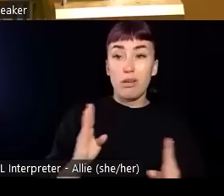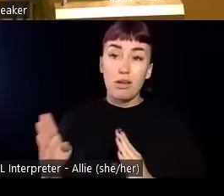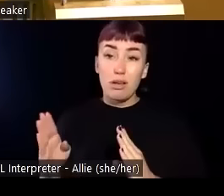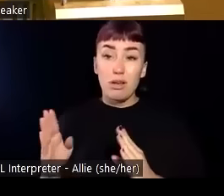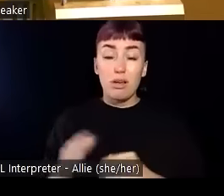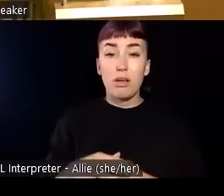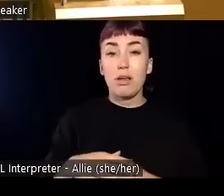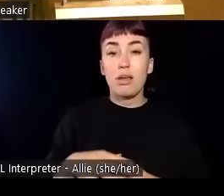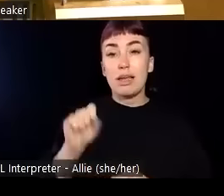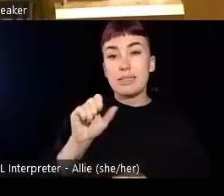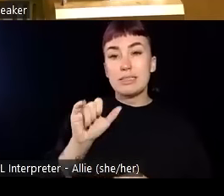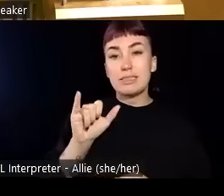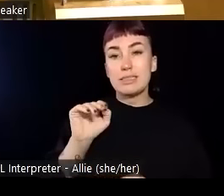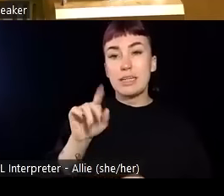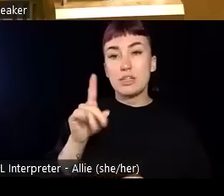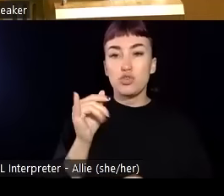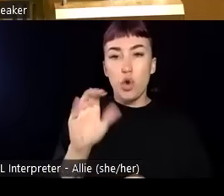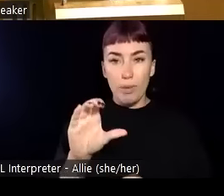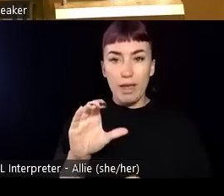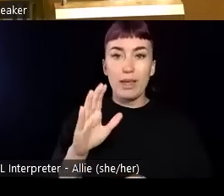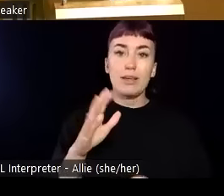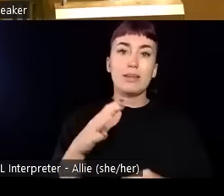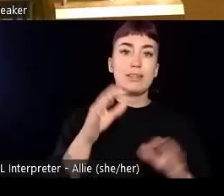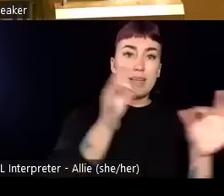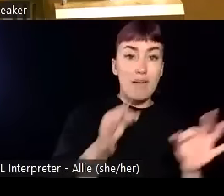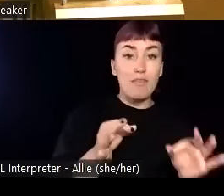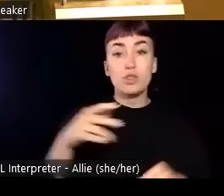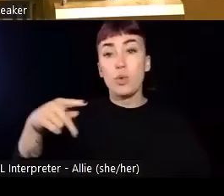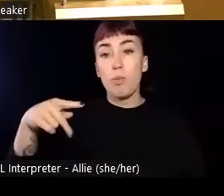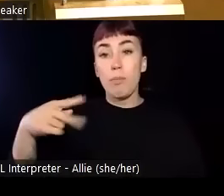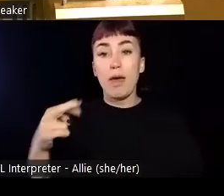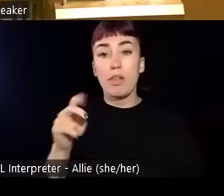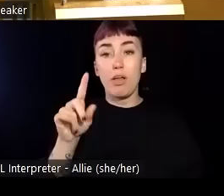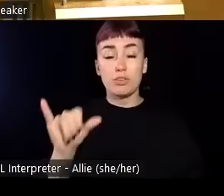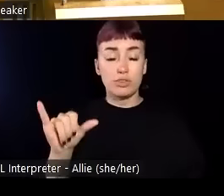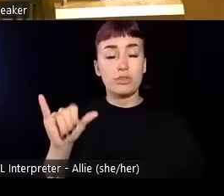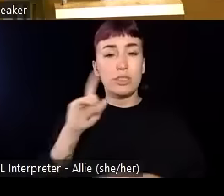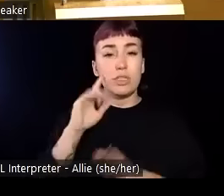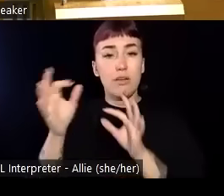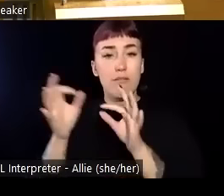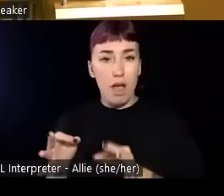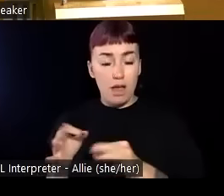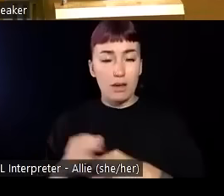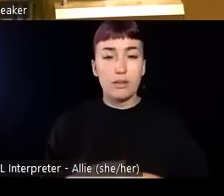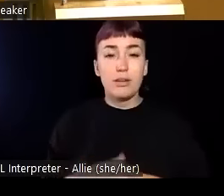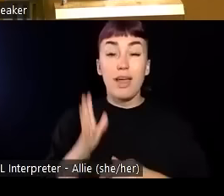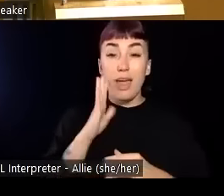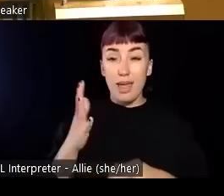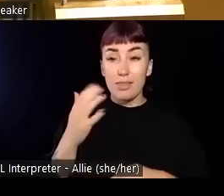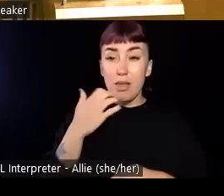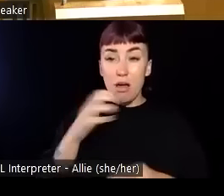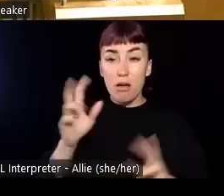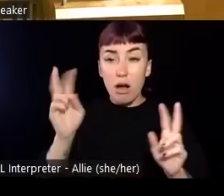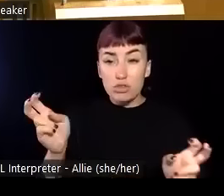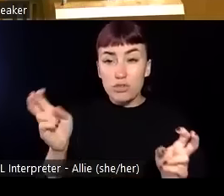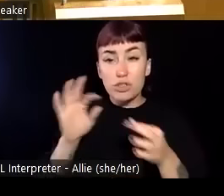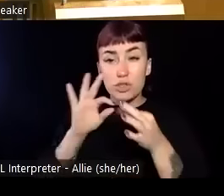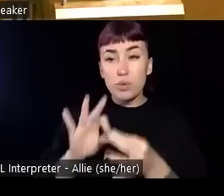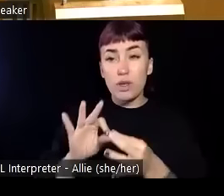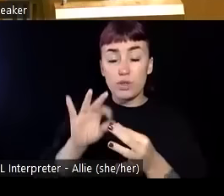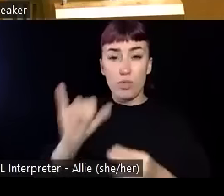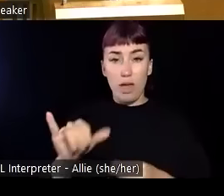syndromic definitions to pathologically defined diseases, and the controversy around that, as well